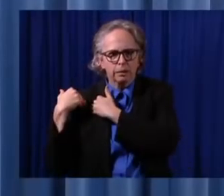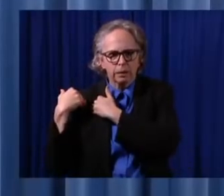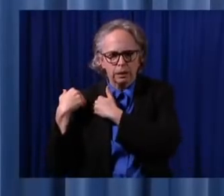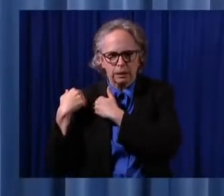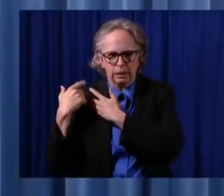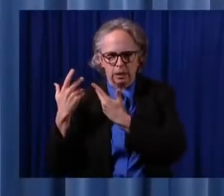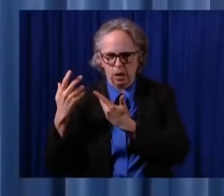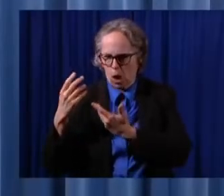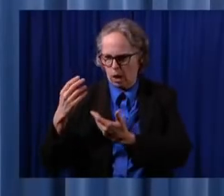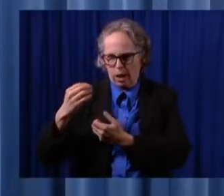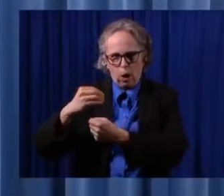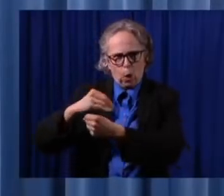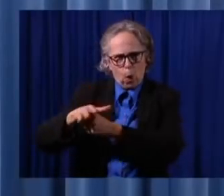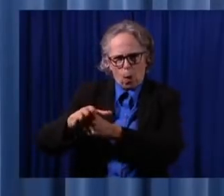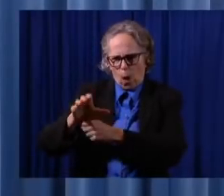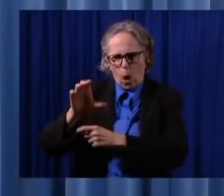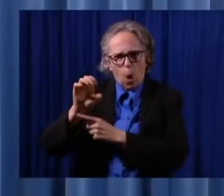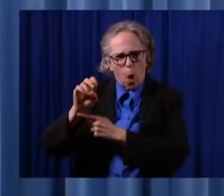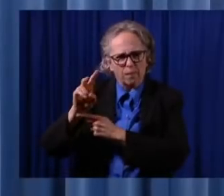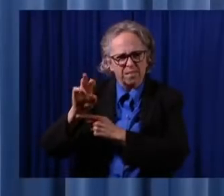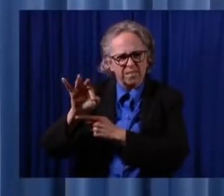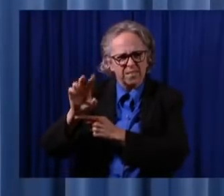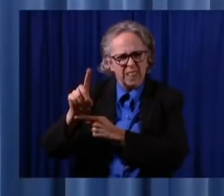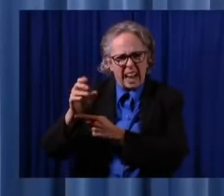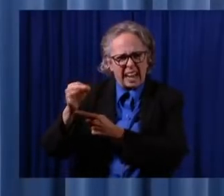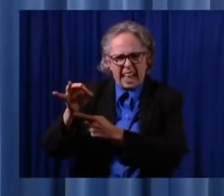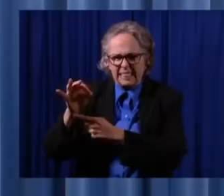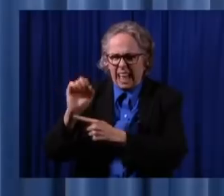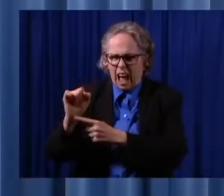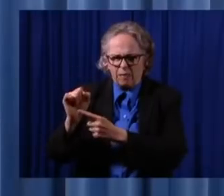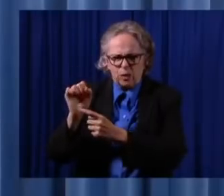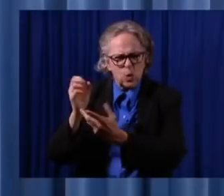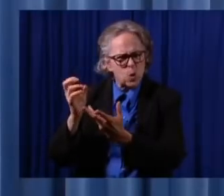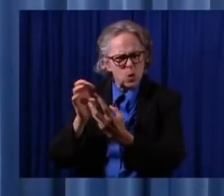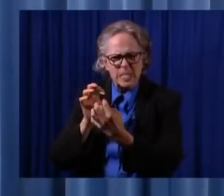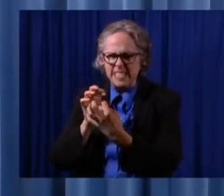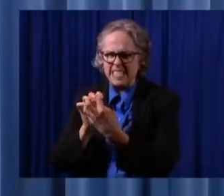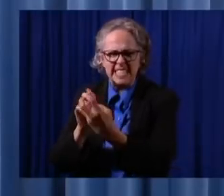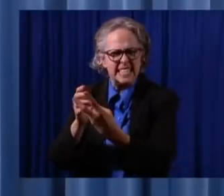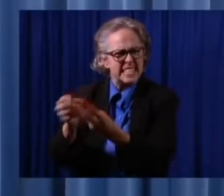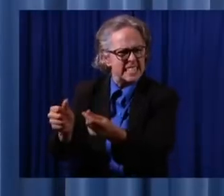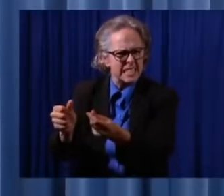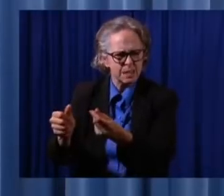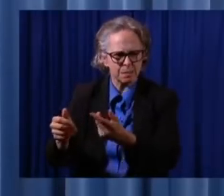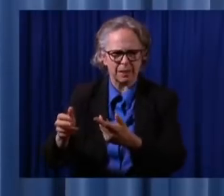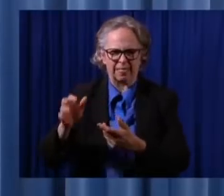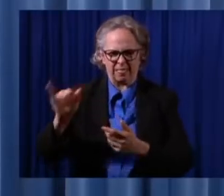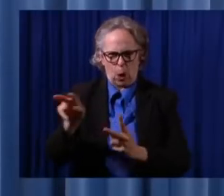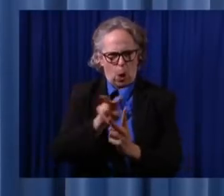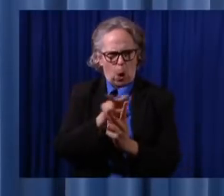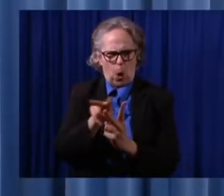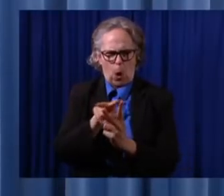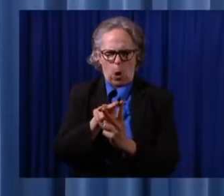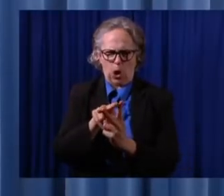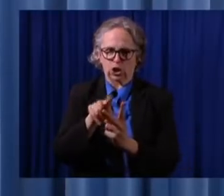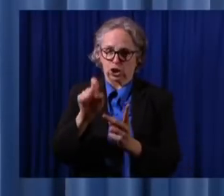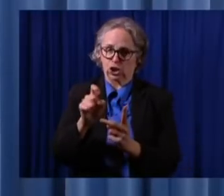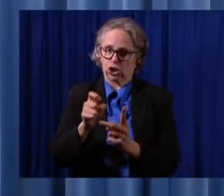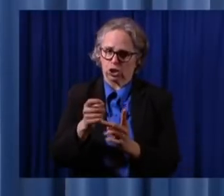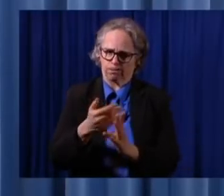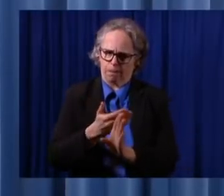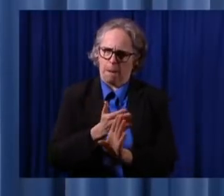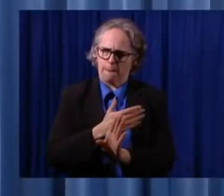are past due in dealing with some of the challenges connected with our police.